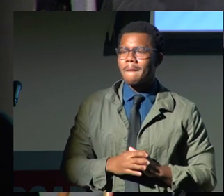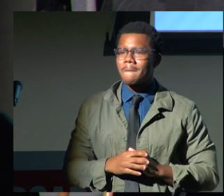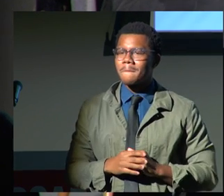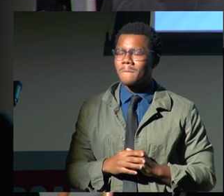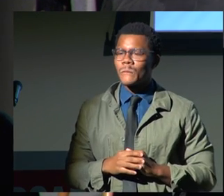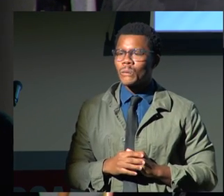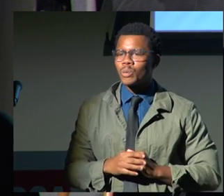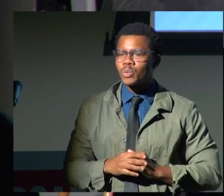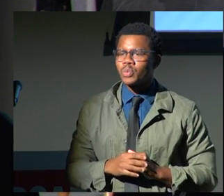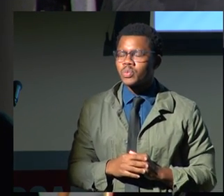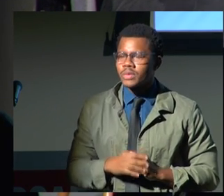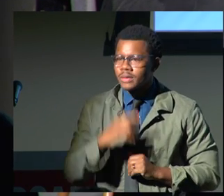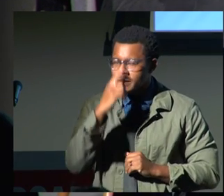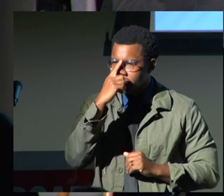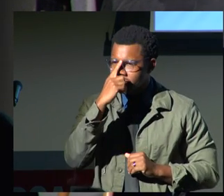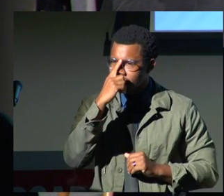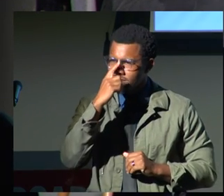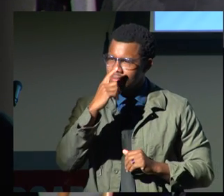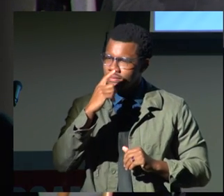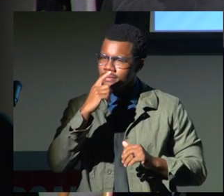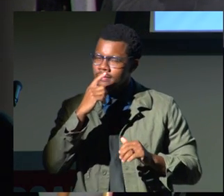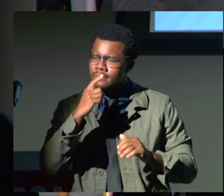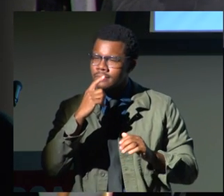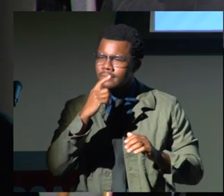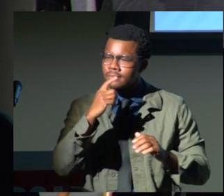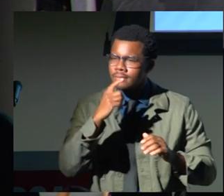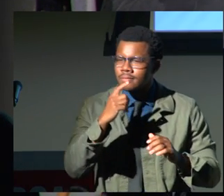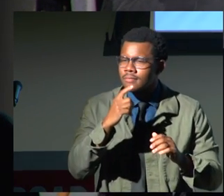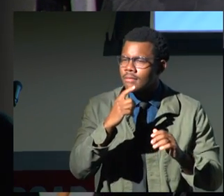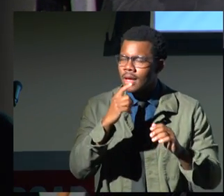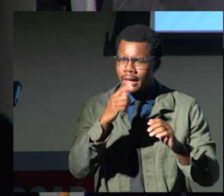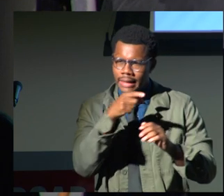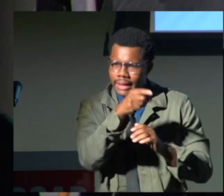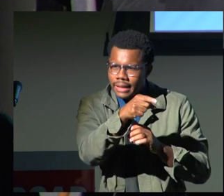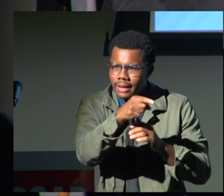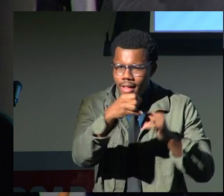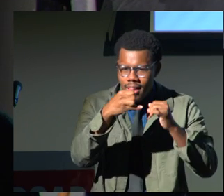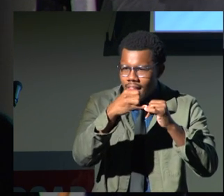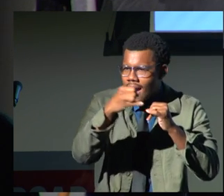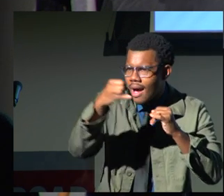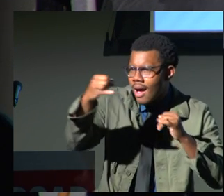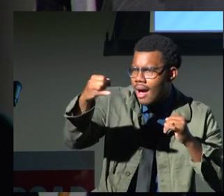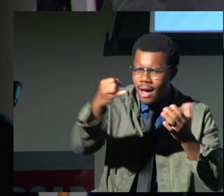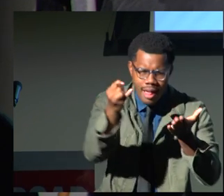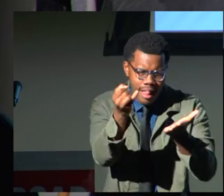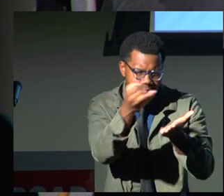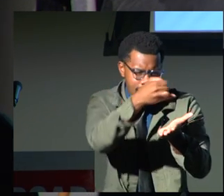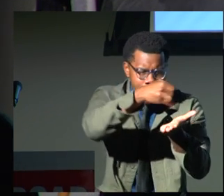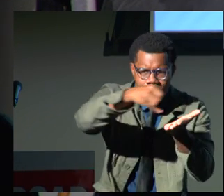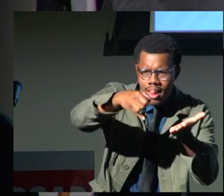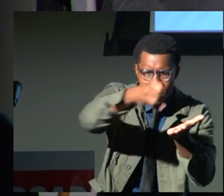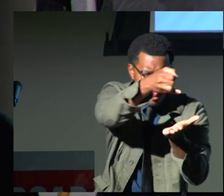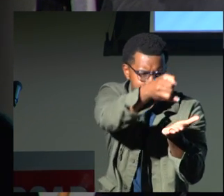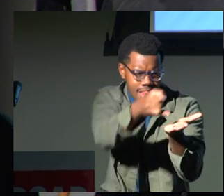this sort of fragility in the weight of the line that he placed on the paper, I was,